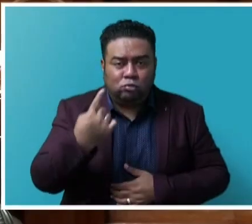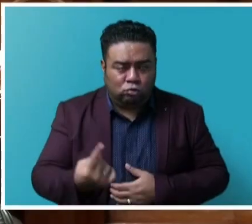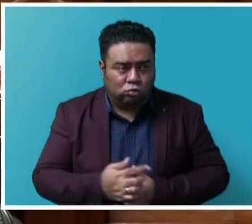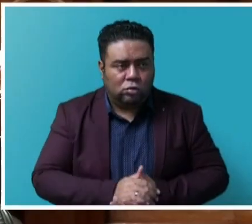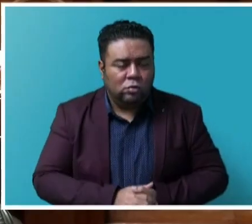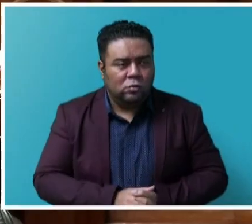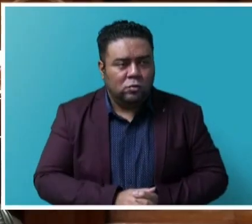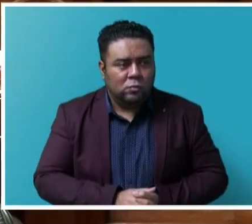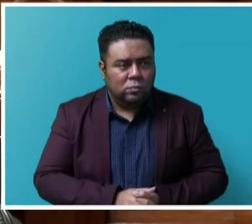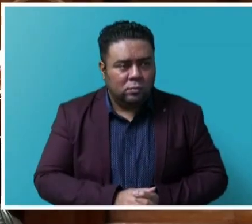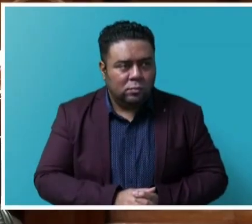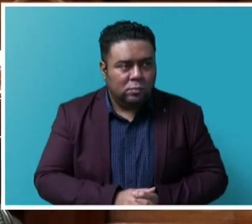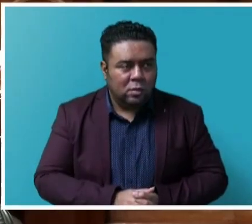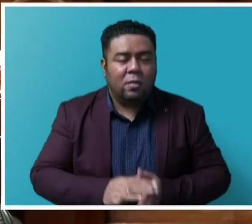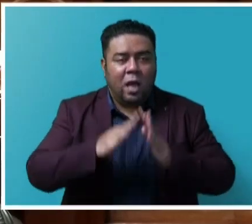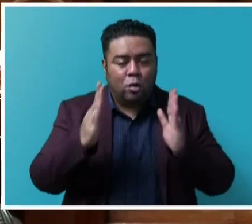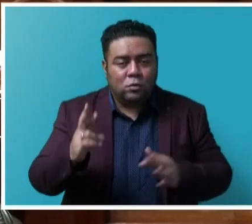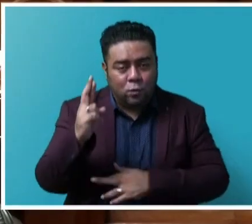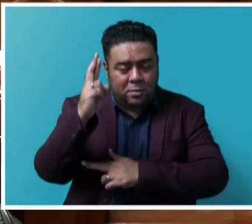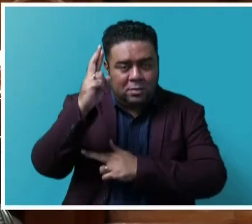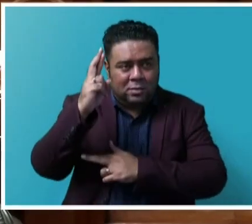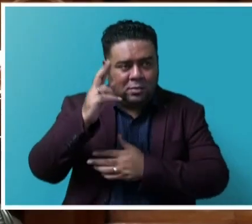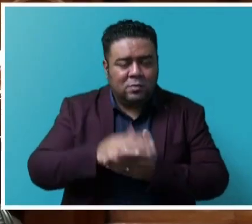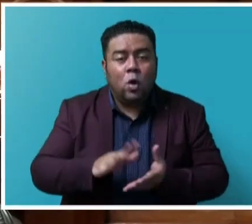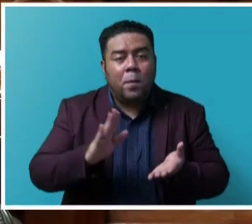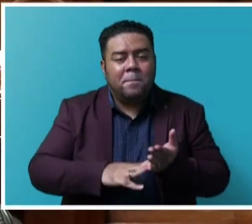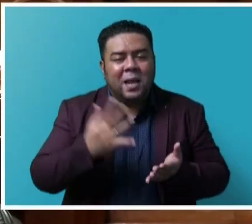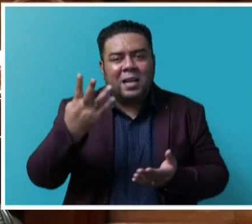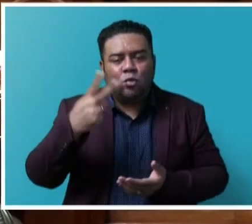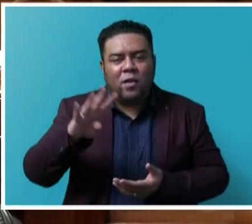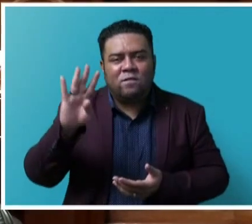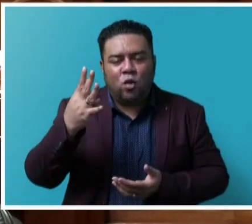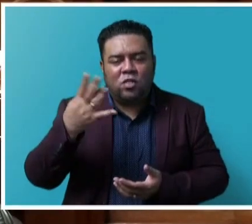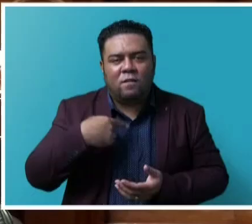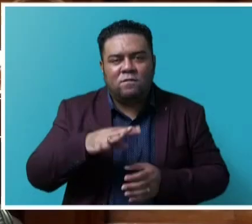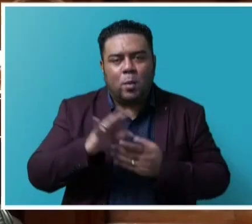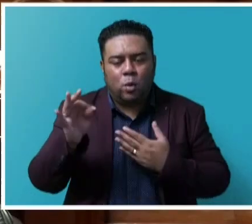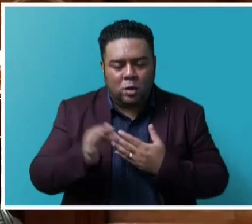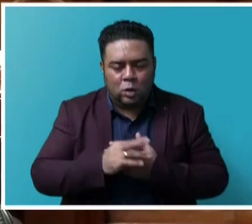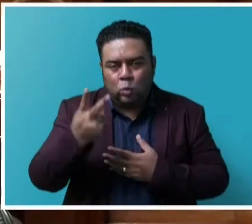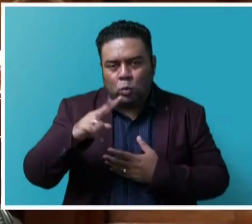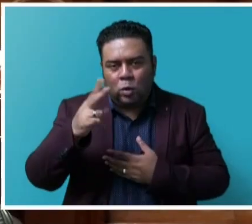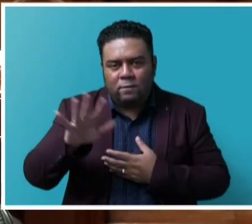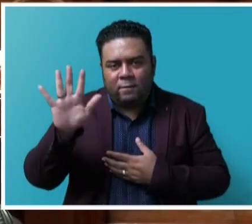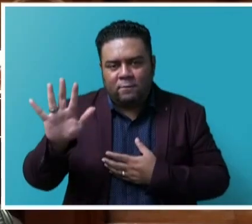of Parliament, the House of Representatives, on Monday, the 24th of February,